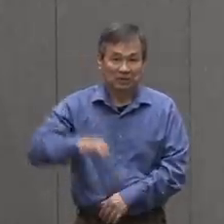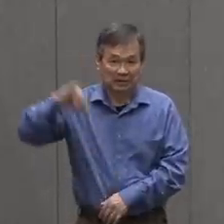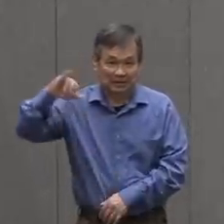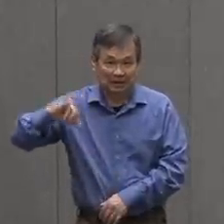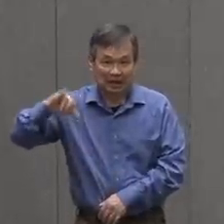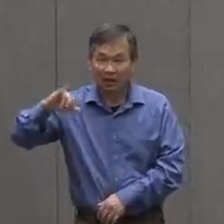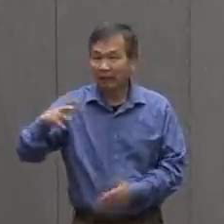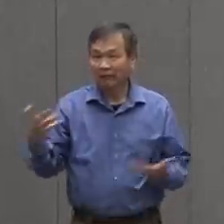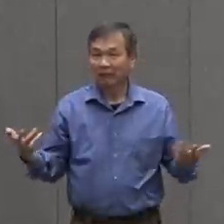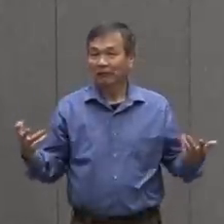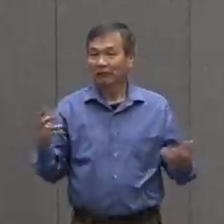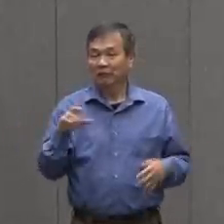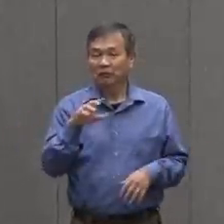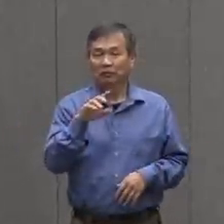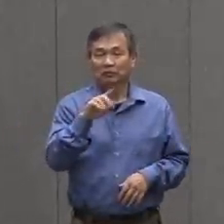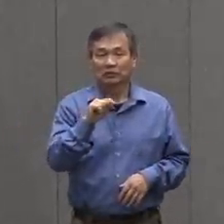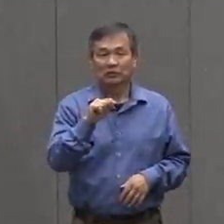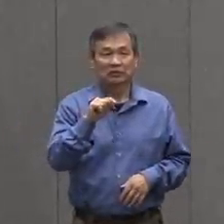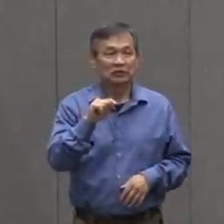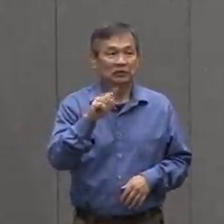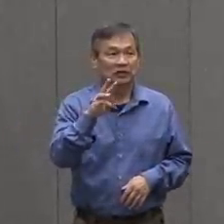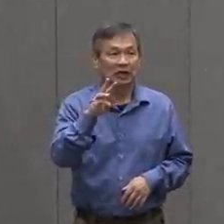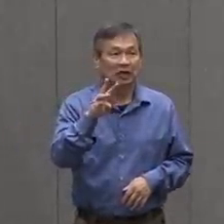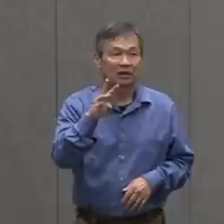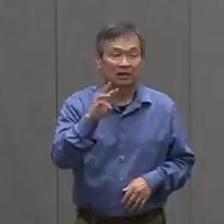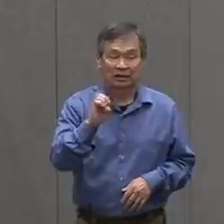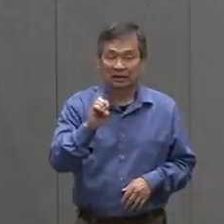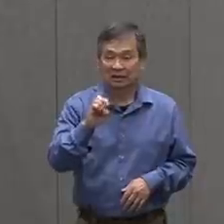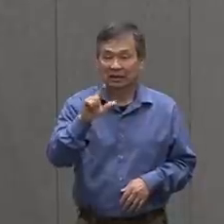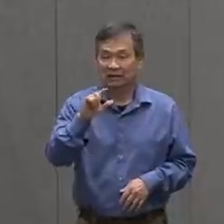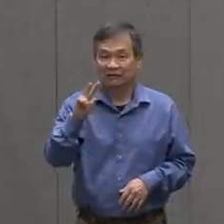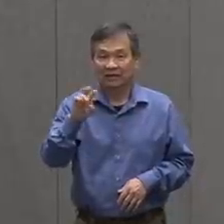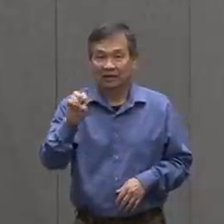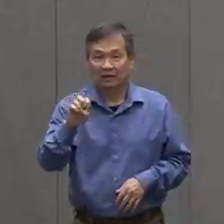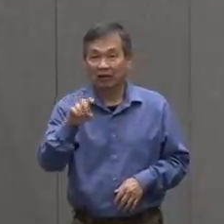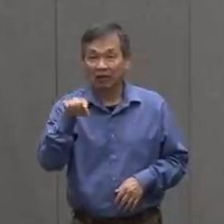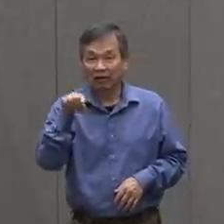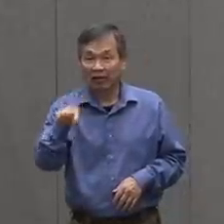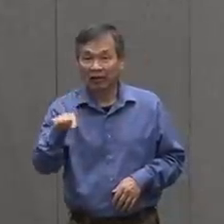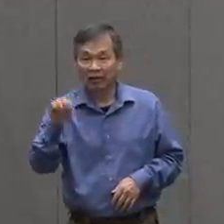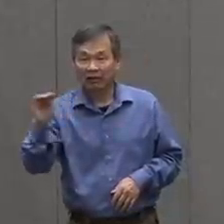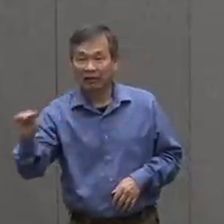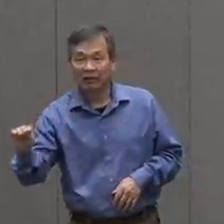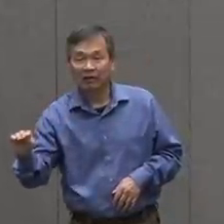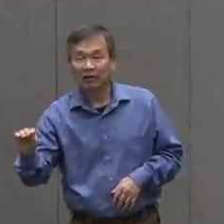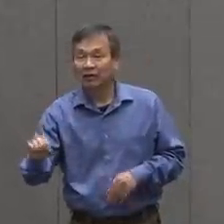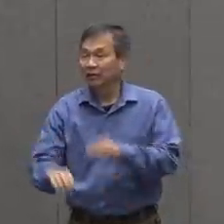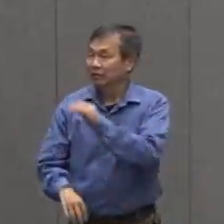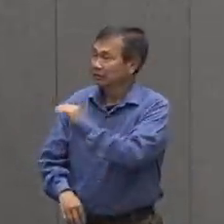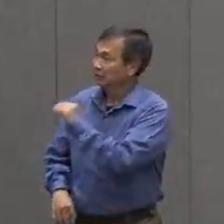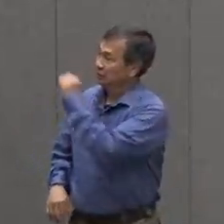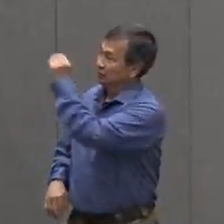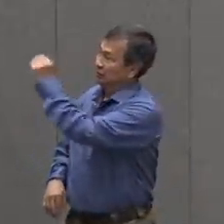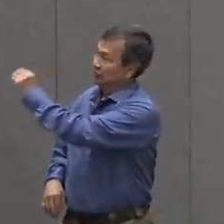It's the number 12. So we're going to put it on our 12